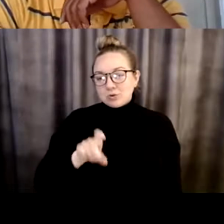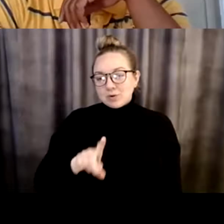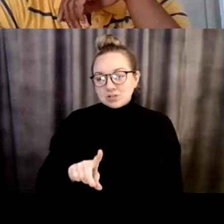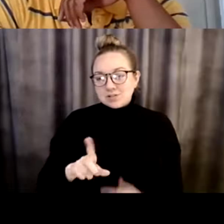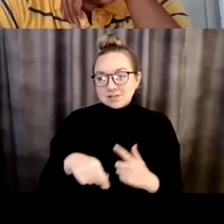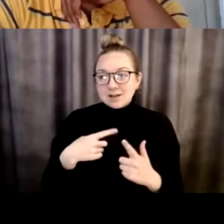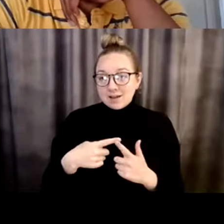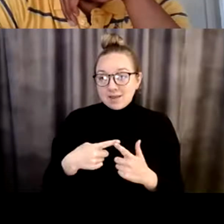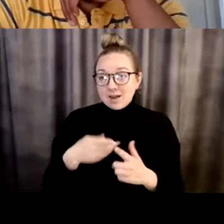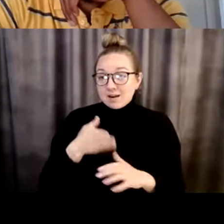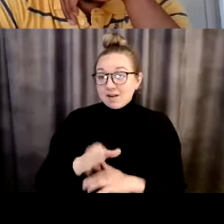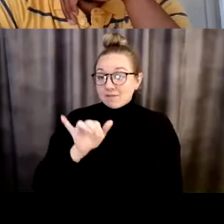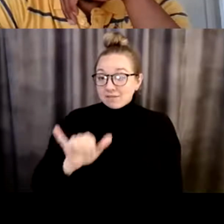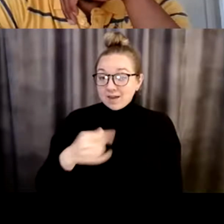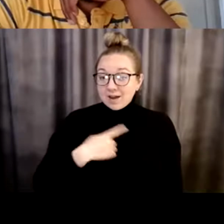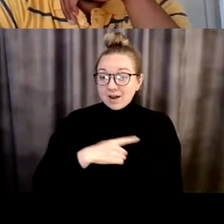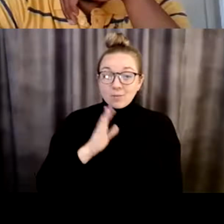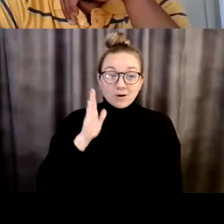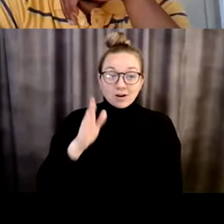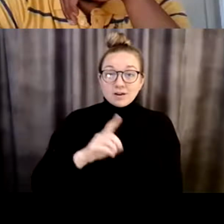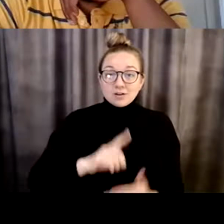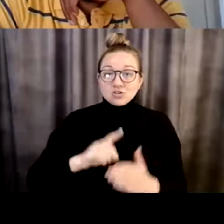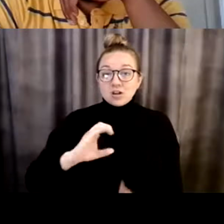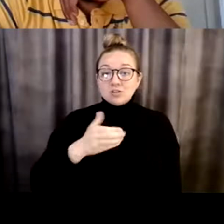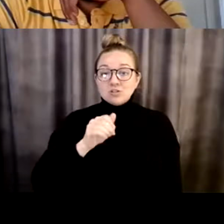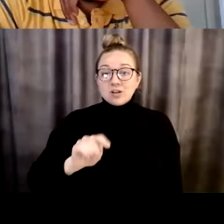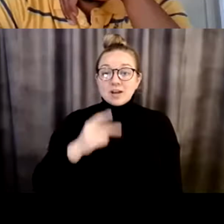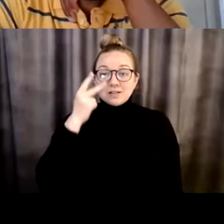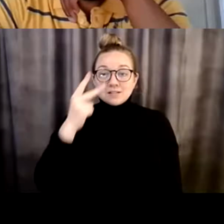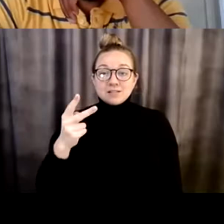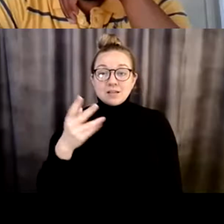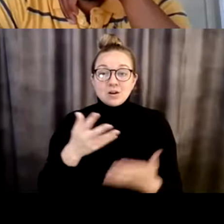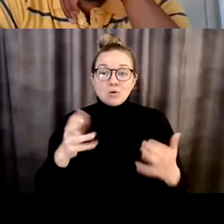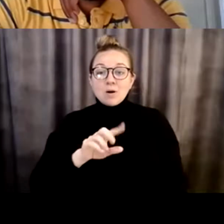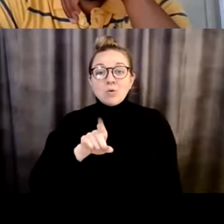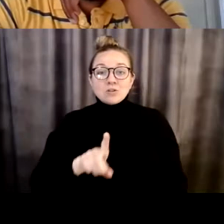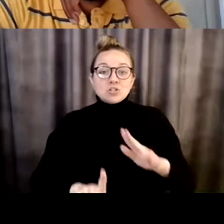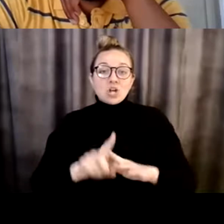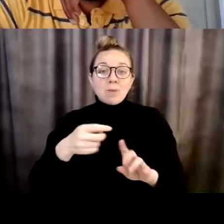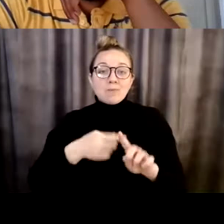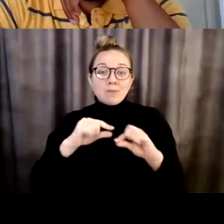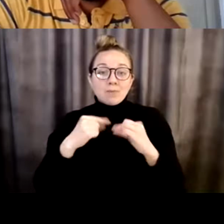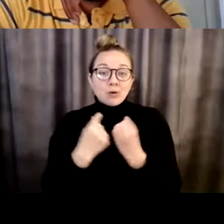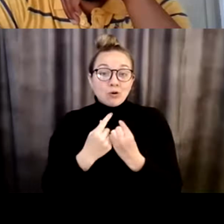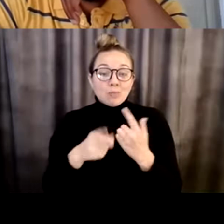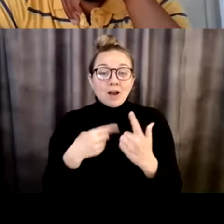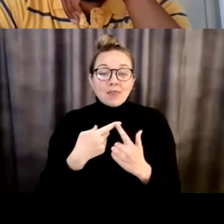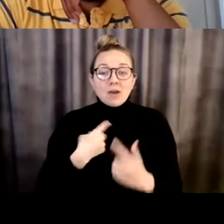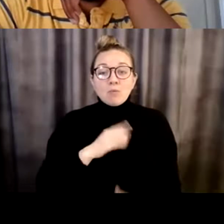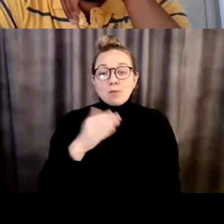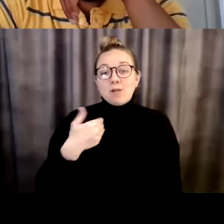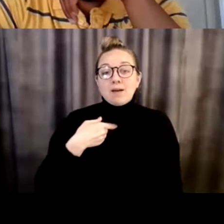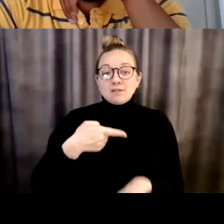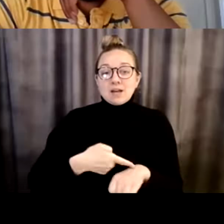when we get done with those, we're gonna check the chat to see what questions come up for the group, and we're gonna leave time at the end to answer those